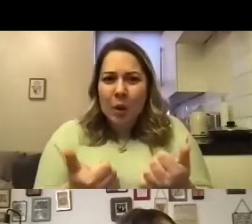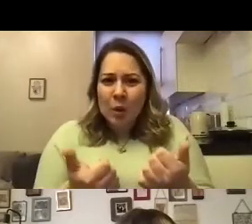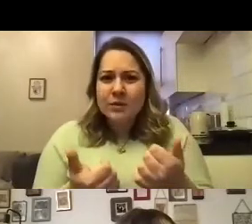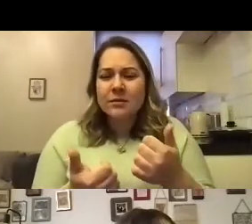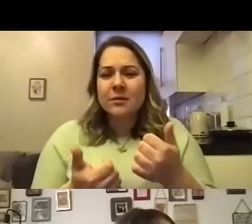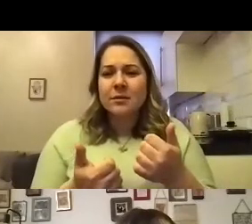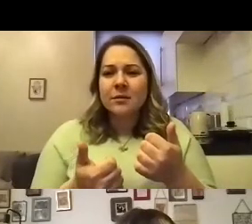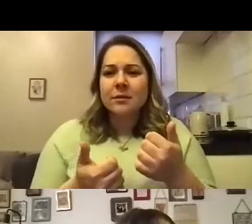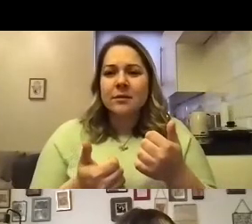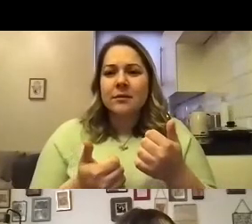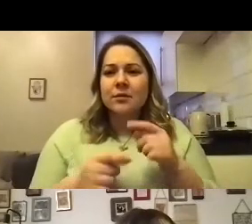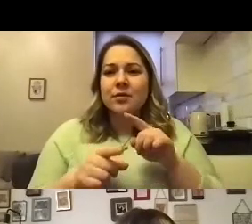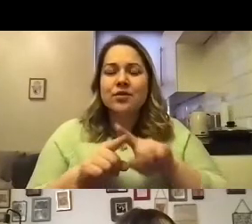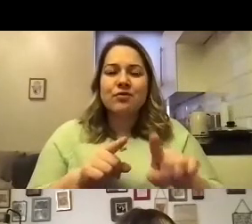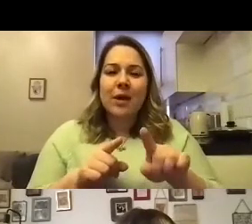try and